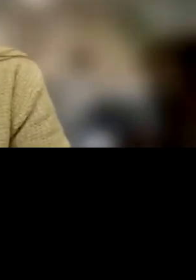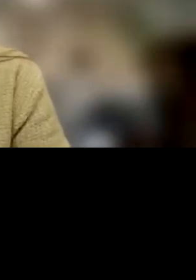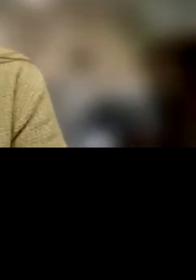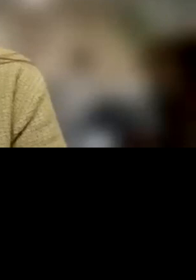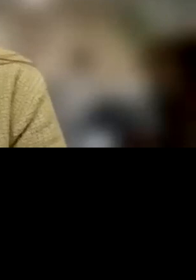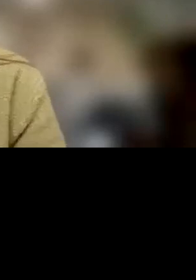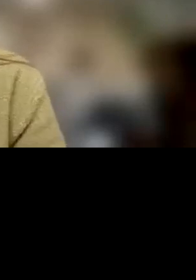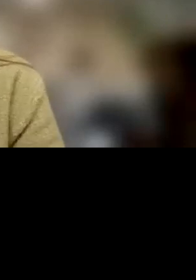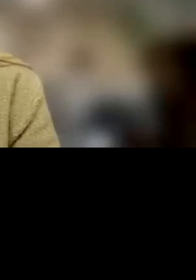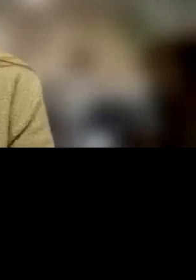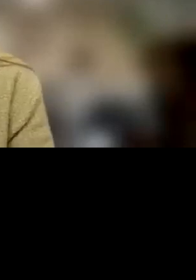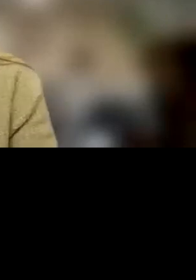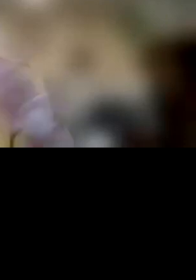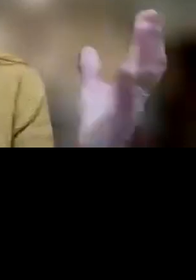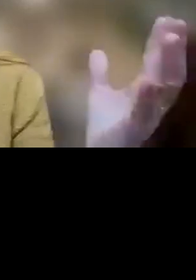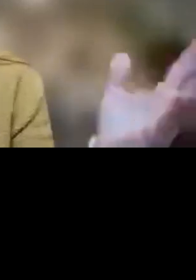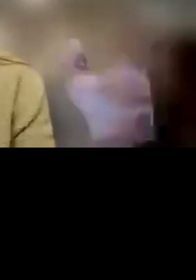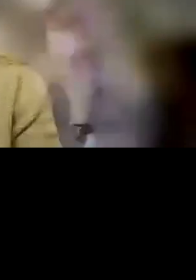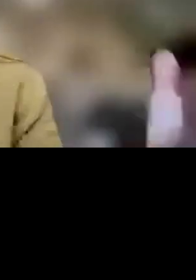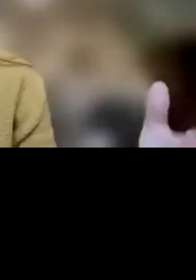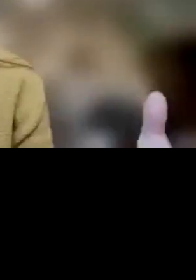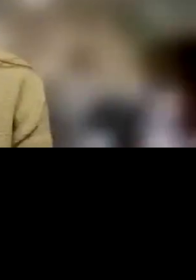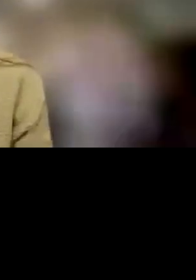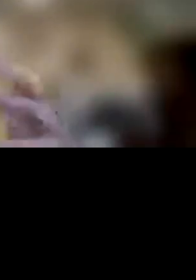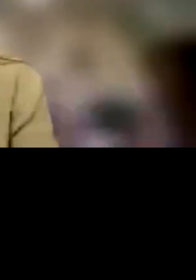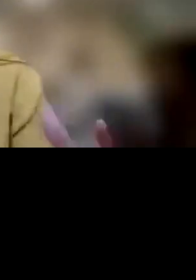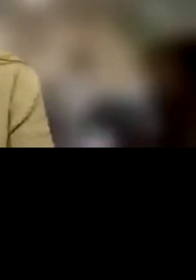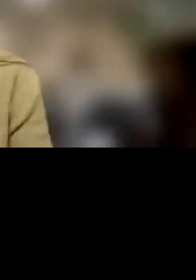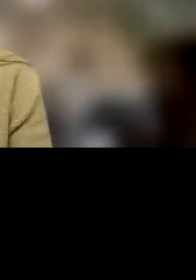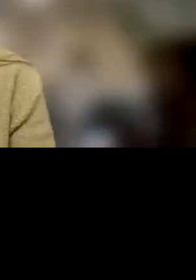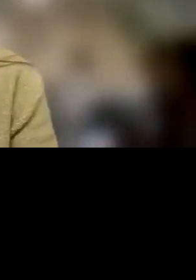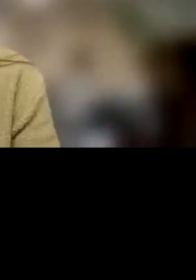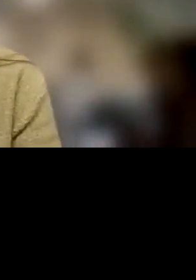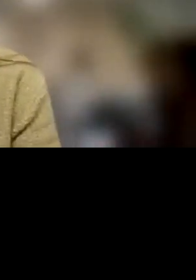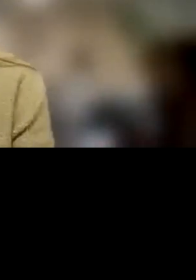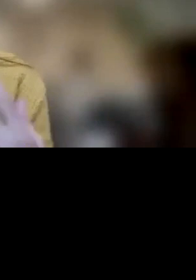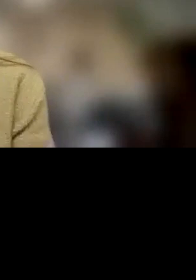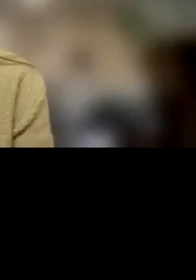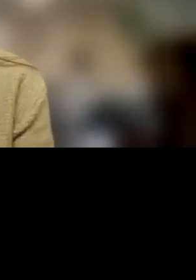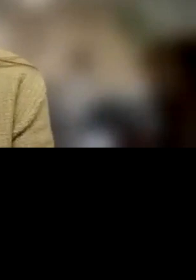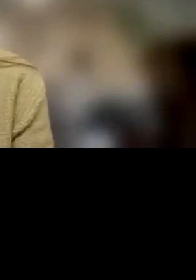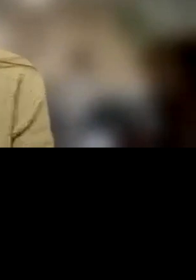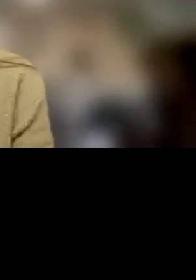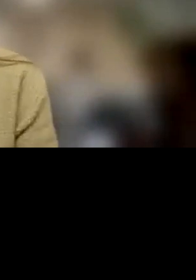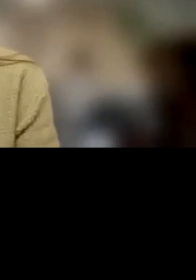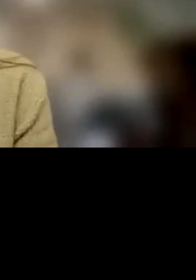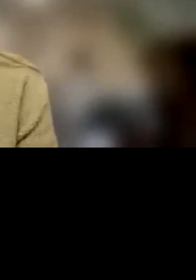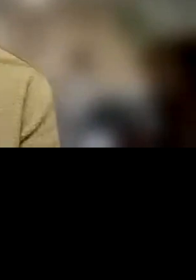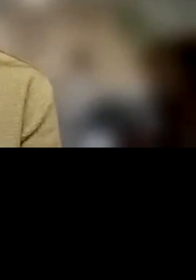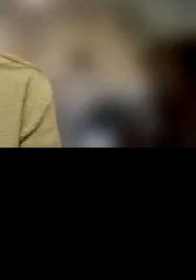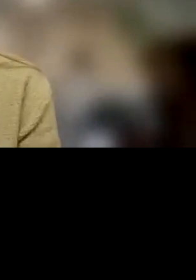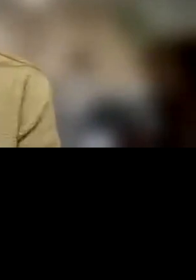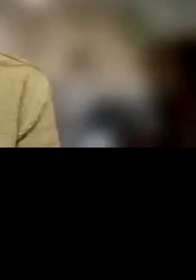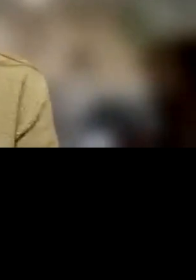But, as we know, capacity is very broad and it's not a global capacity. So Exactly. the letter of opinion, sometimes